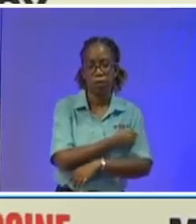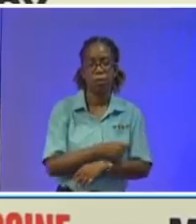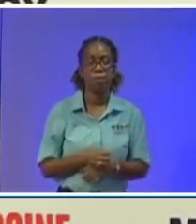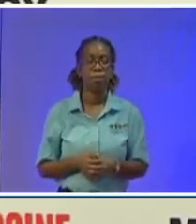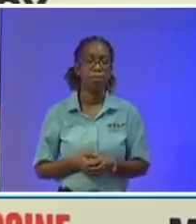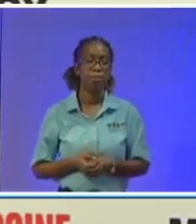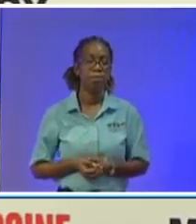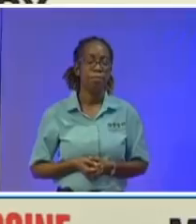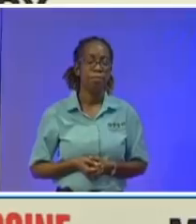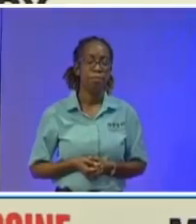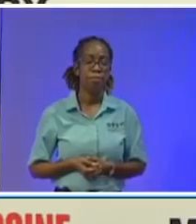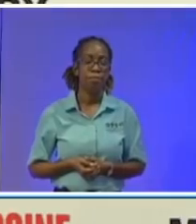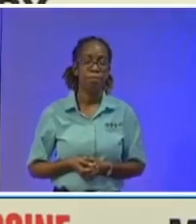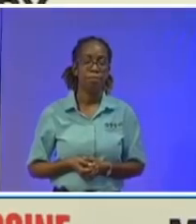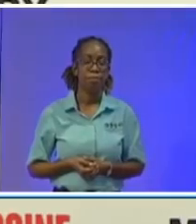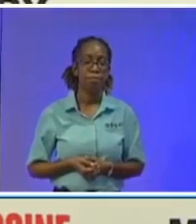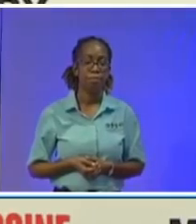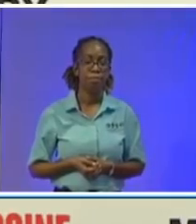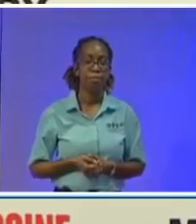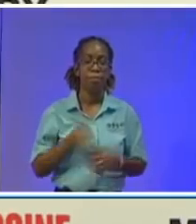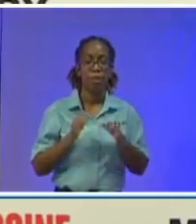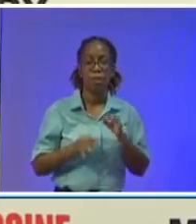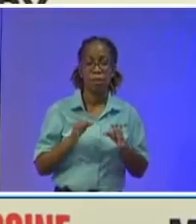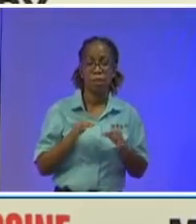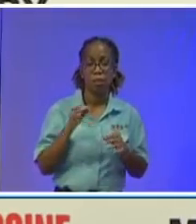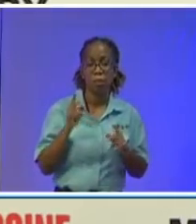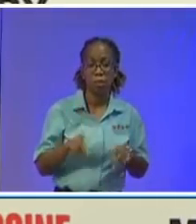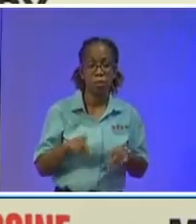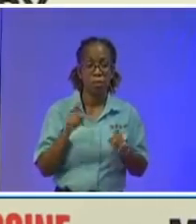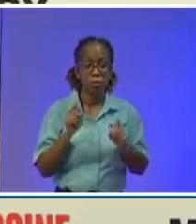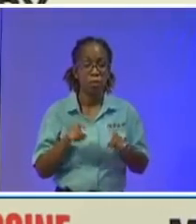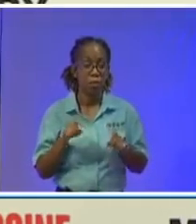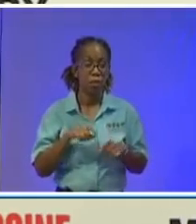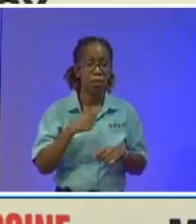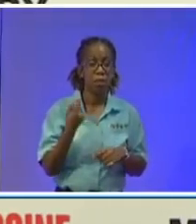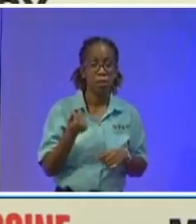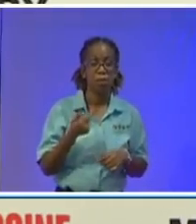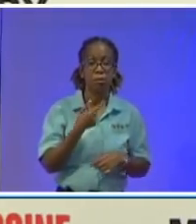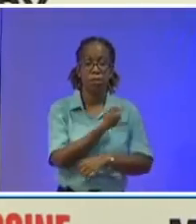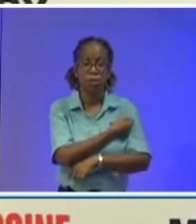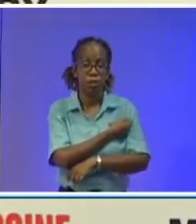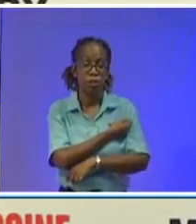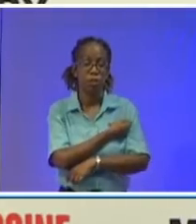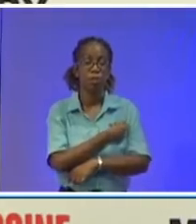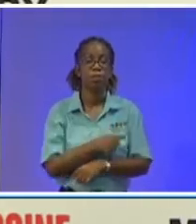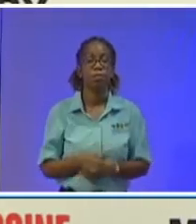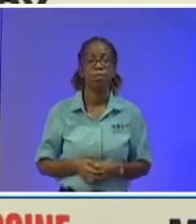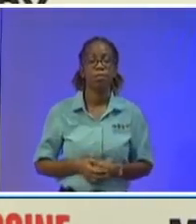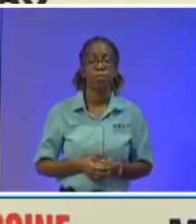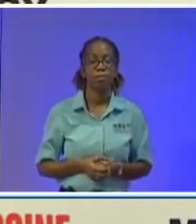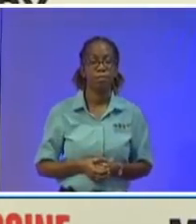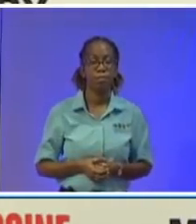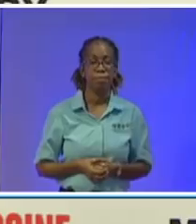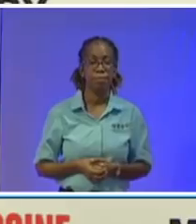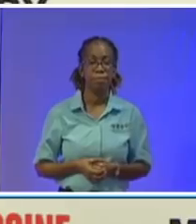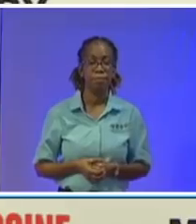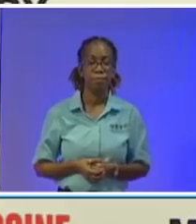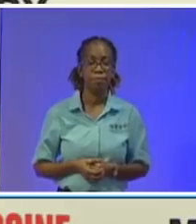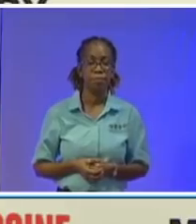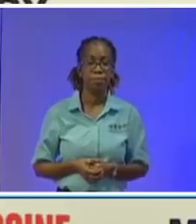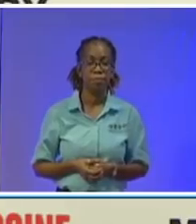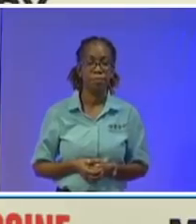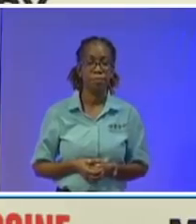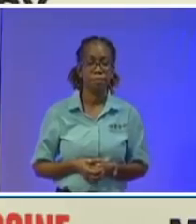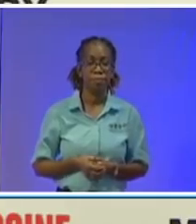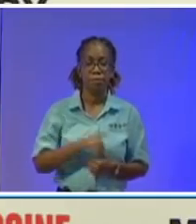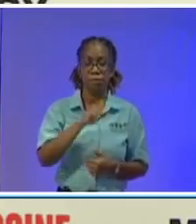that category of needing an additional primary dose. Related to your second question, is it consumption of food you're speaking of, or something